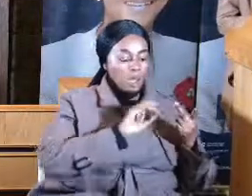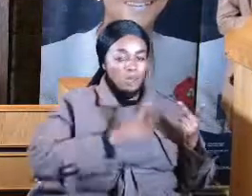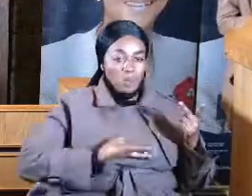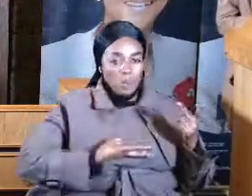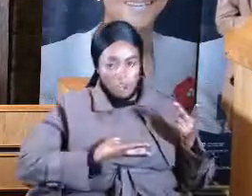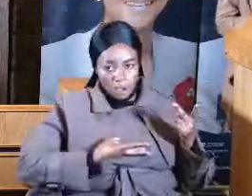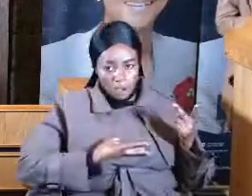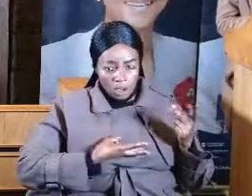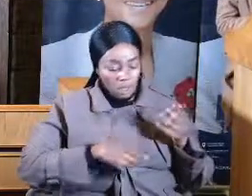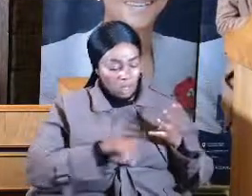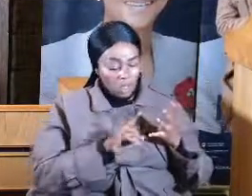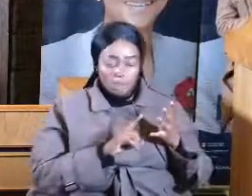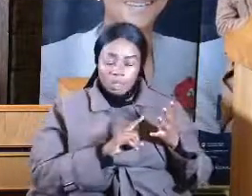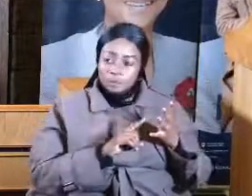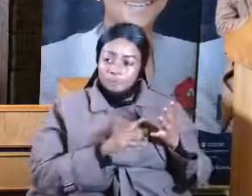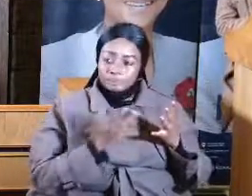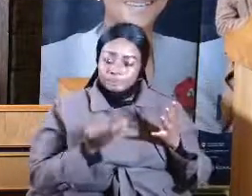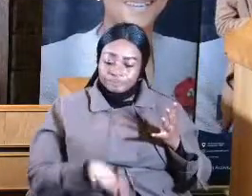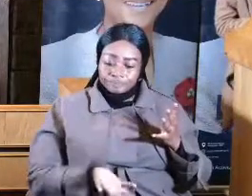And then